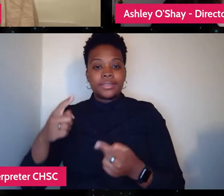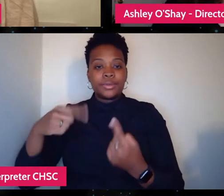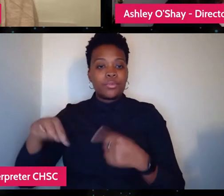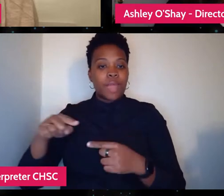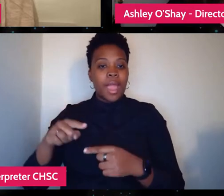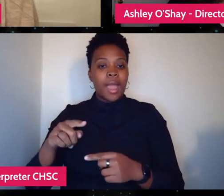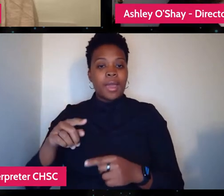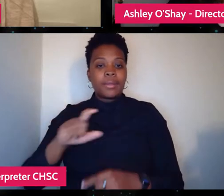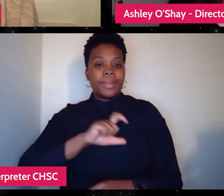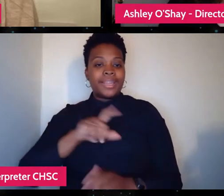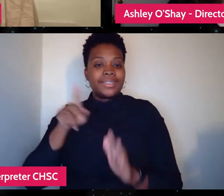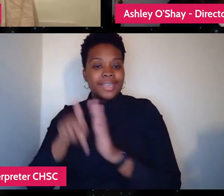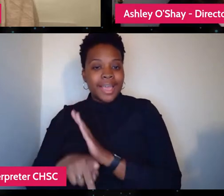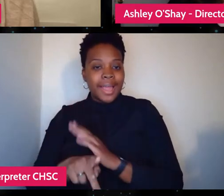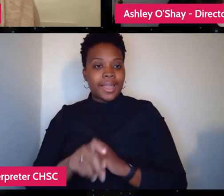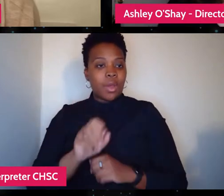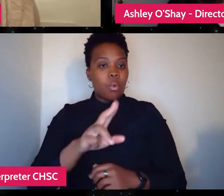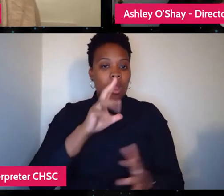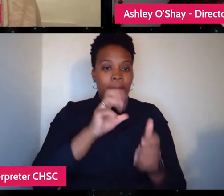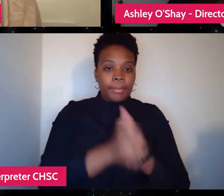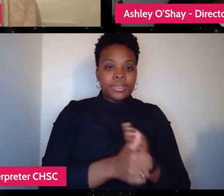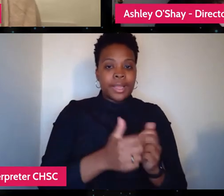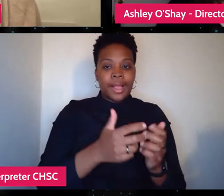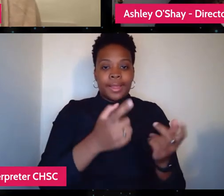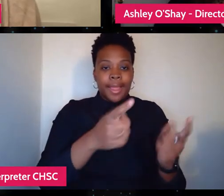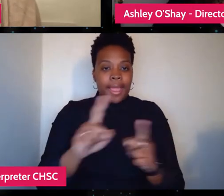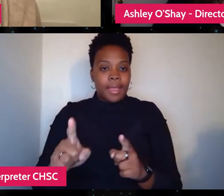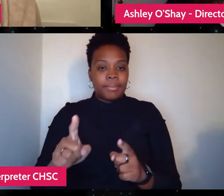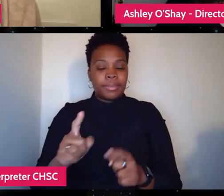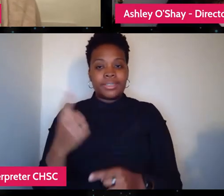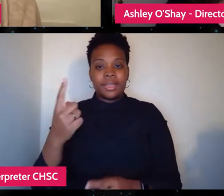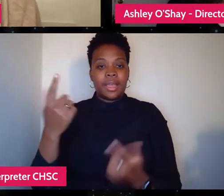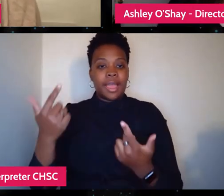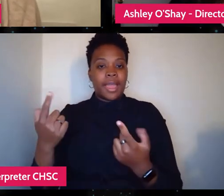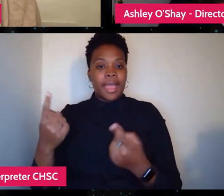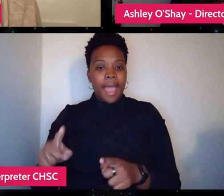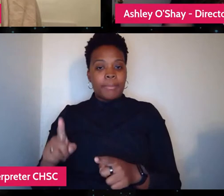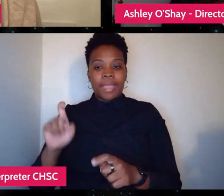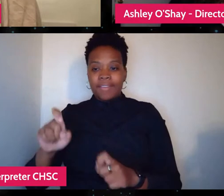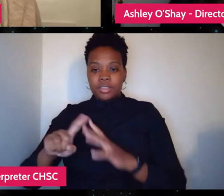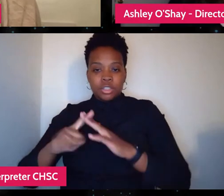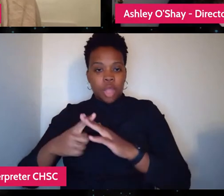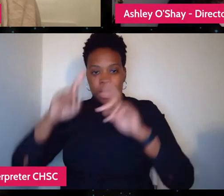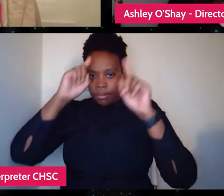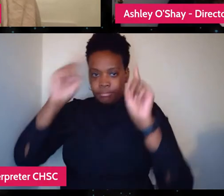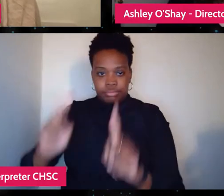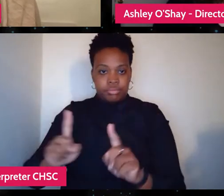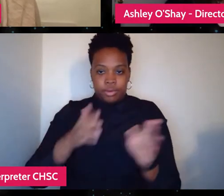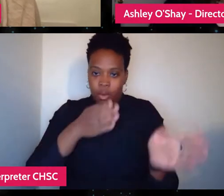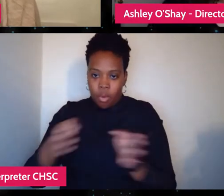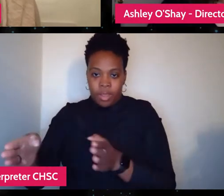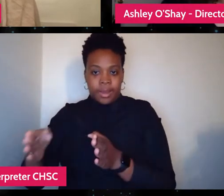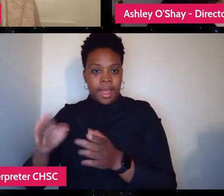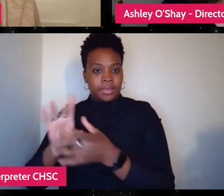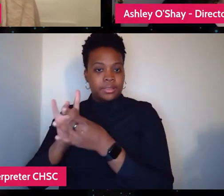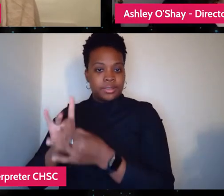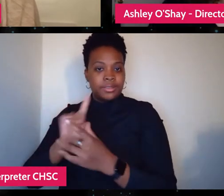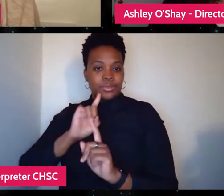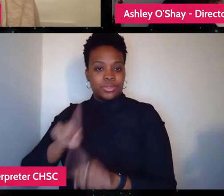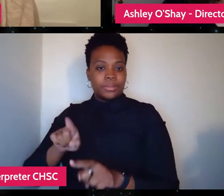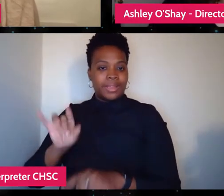act of brutality, and then another one happens and you're having to rapid fire start to organize in response to that.